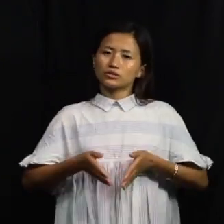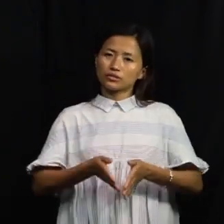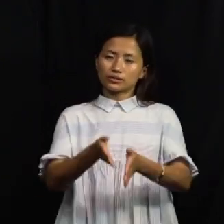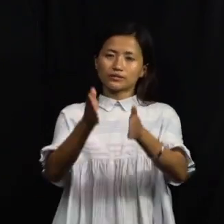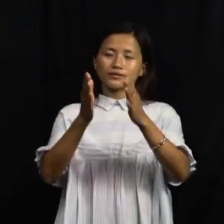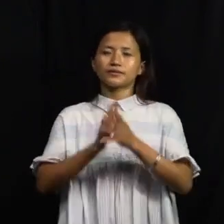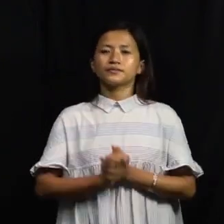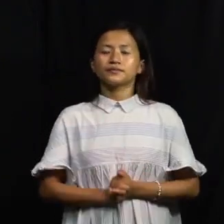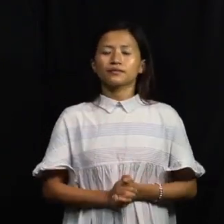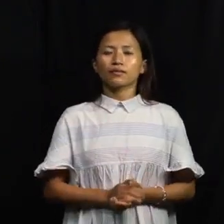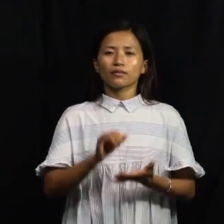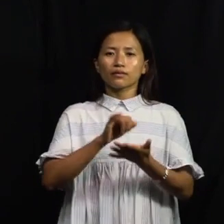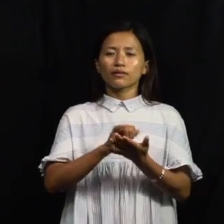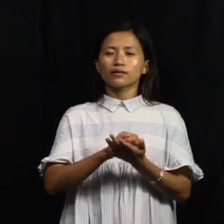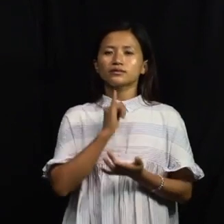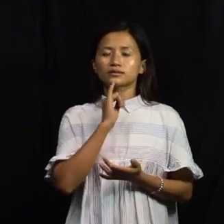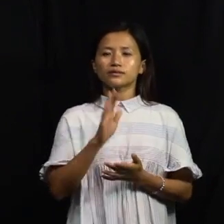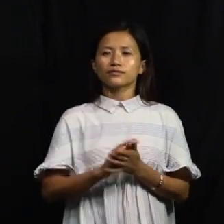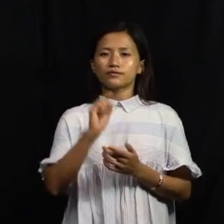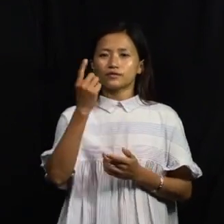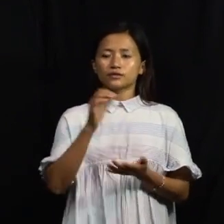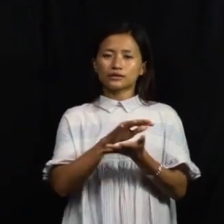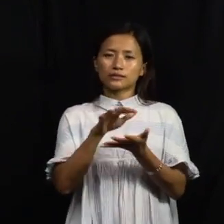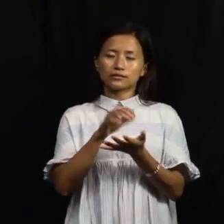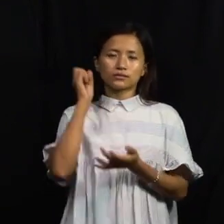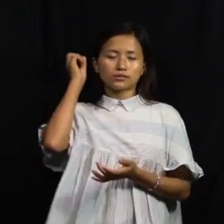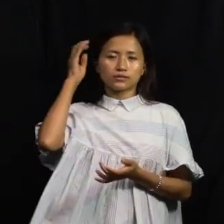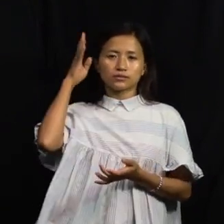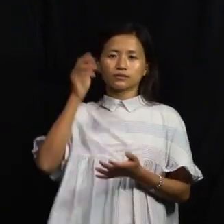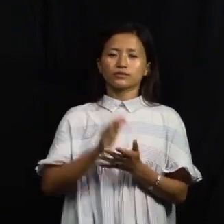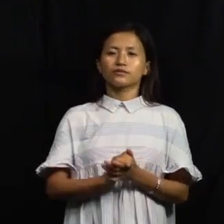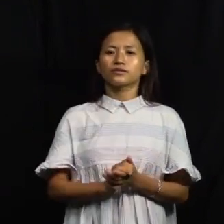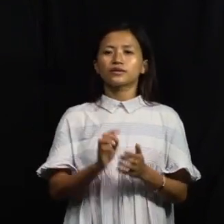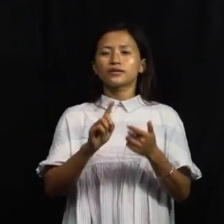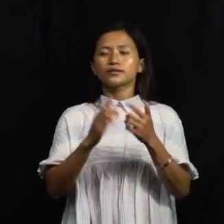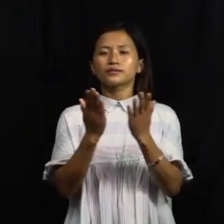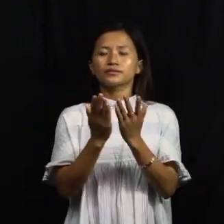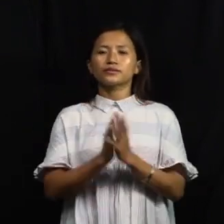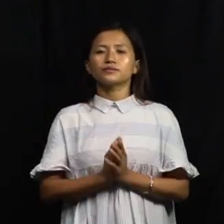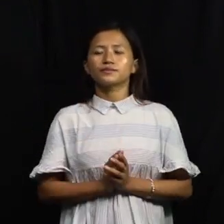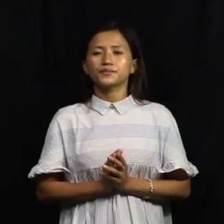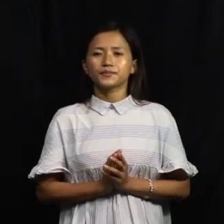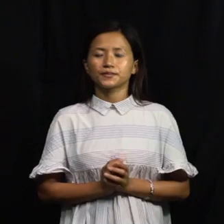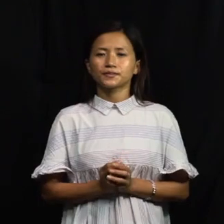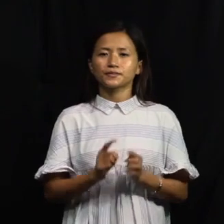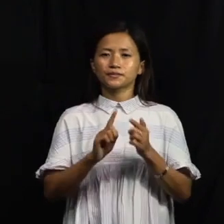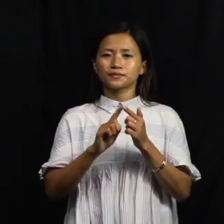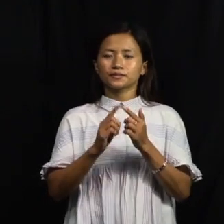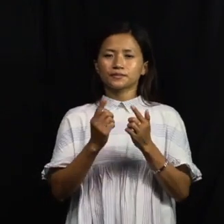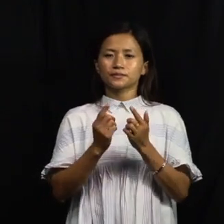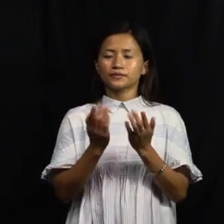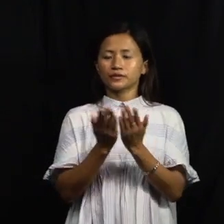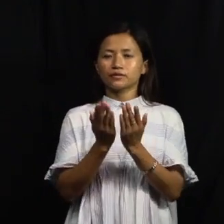So that is the first concept of education. Okay, so the next one is that education leads